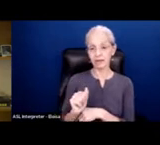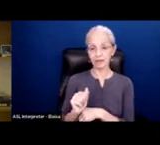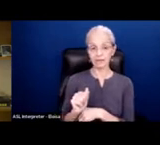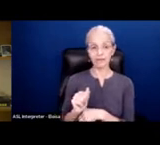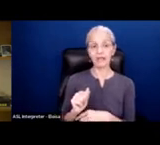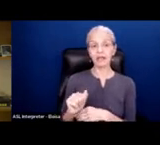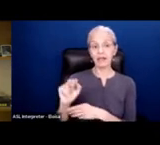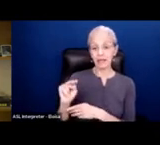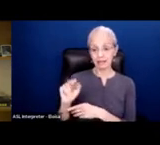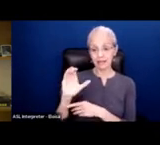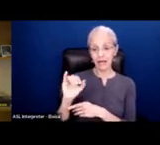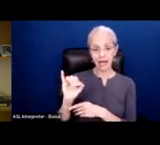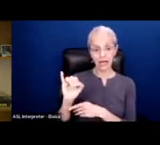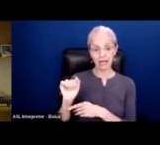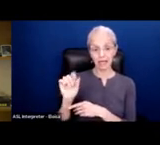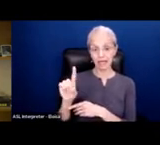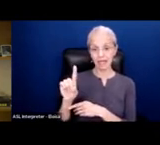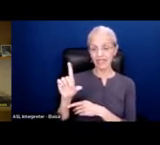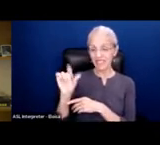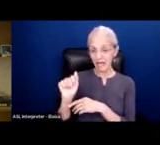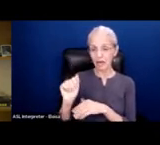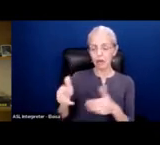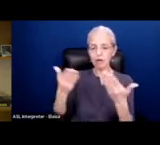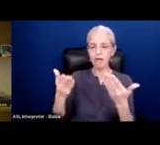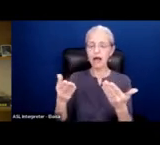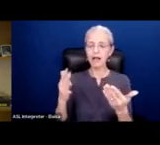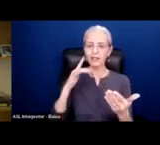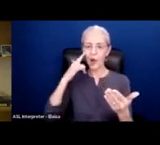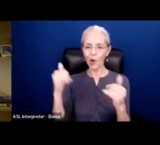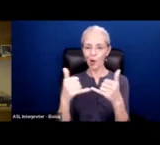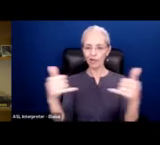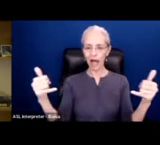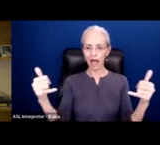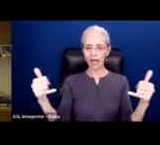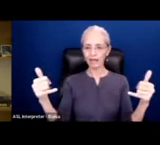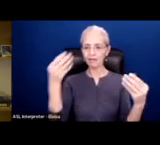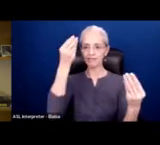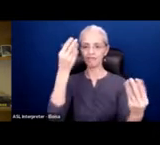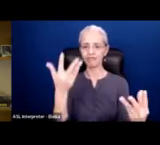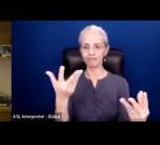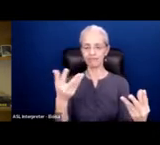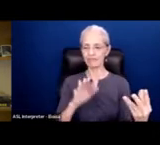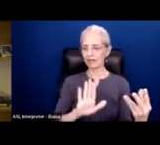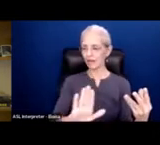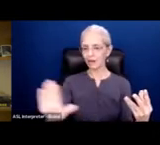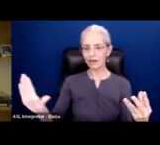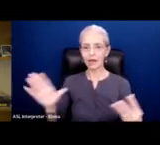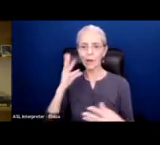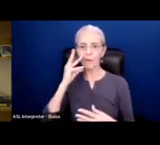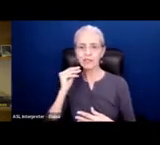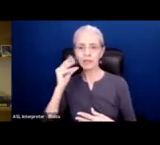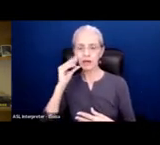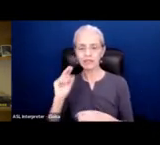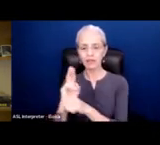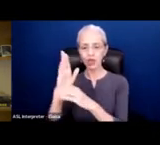really does provide a goldmine of data in terms of the personal experiences of users